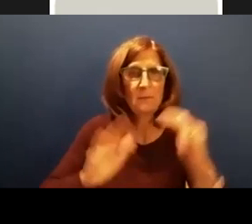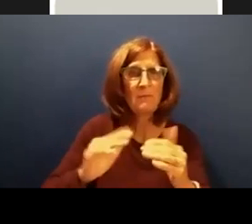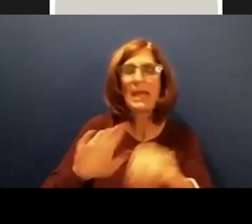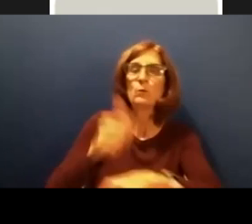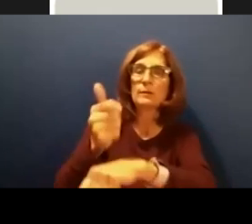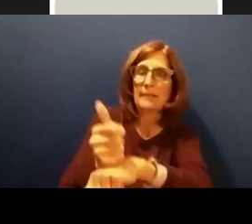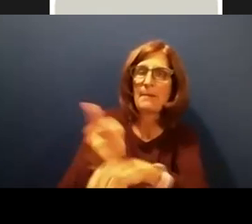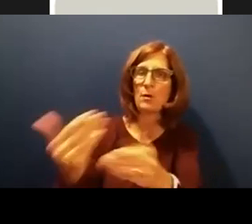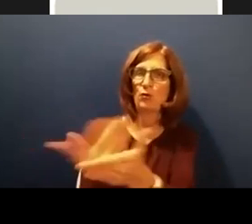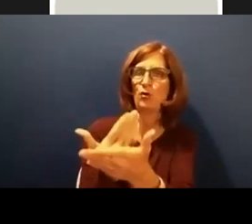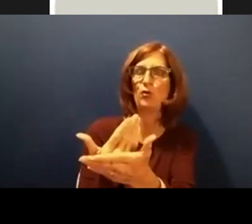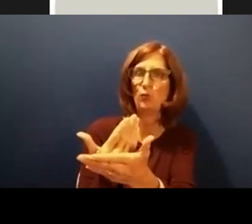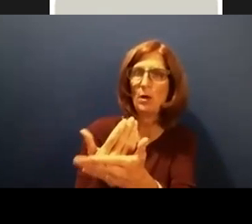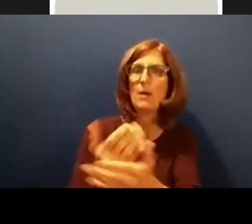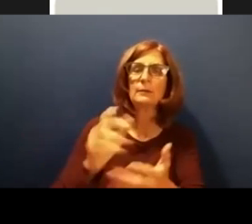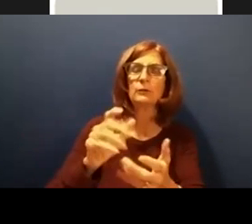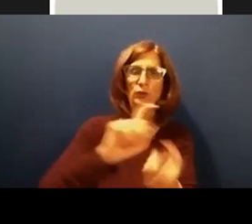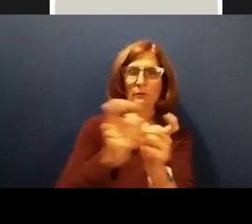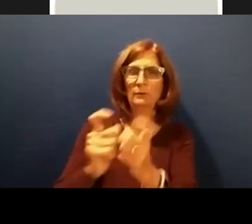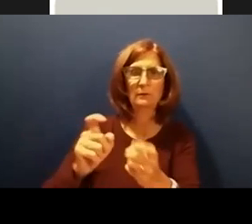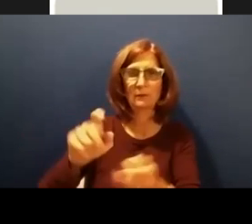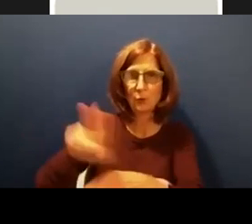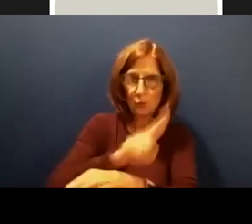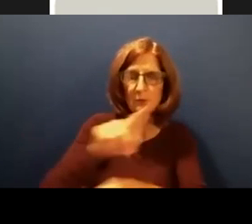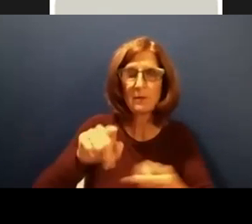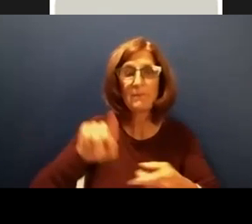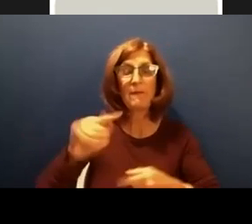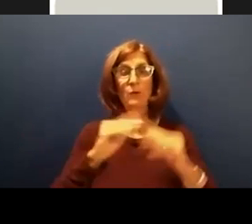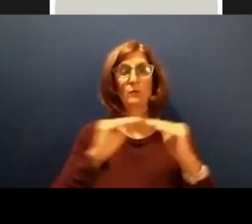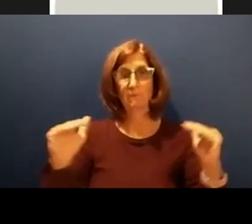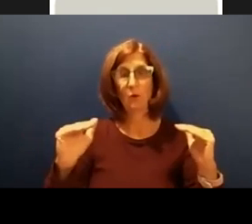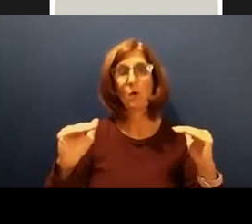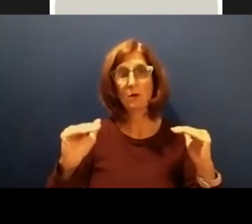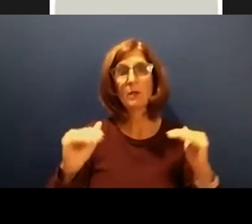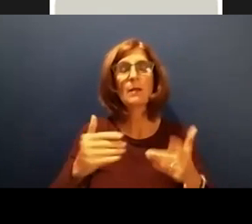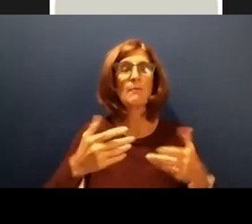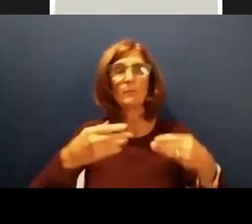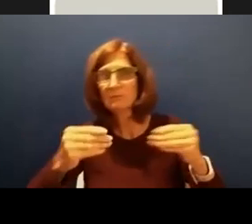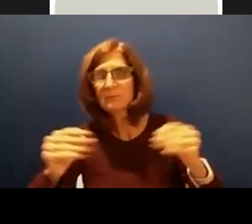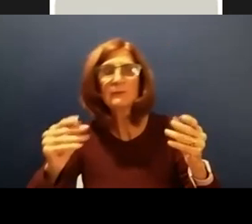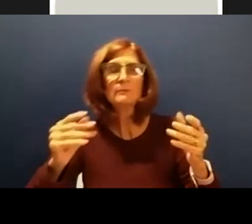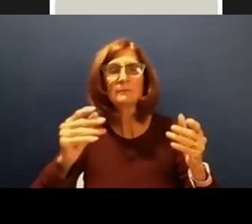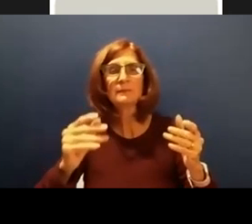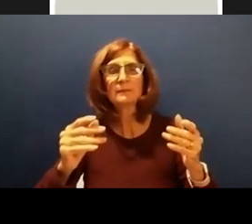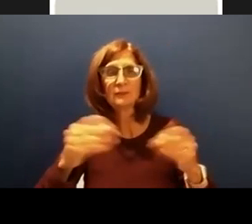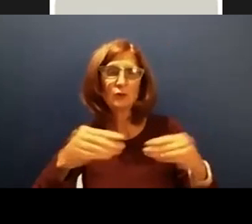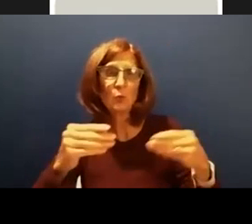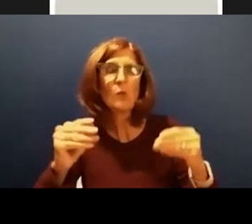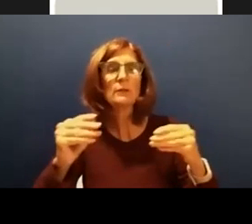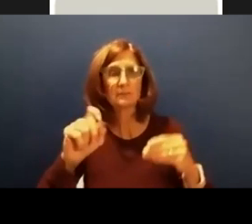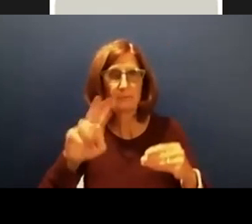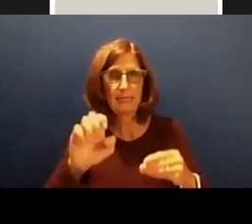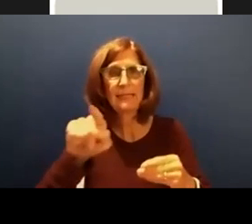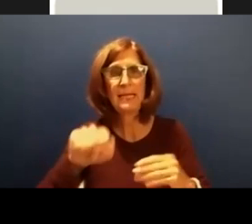mixed-use building that will include first floor commercial space and 12 affordable residential units above. There will be 9